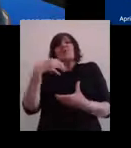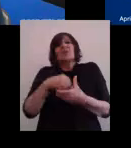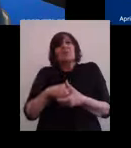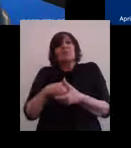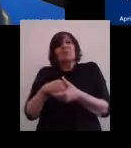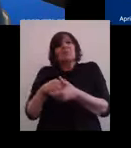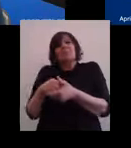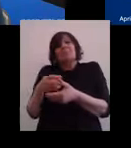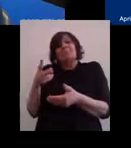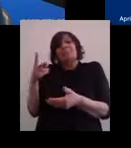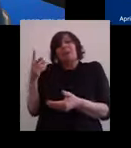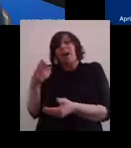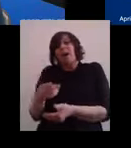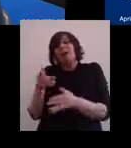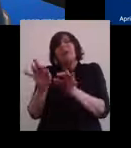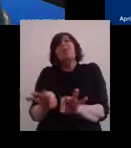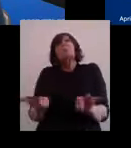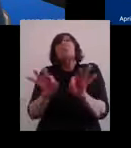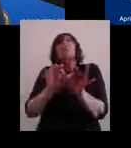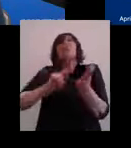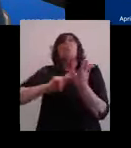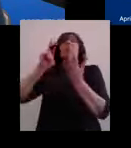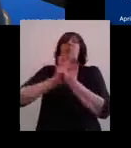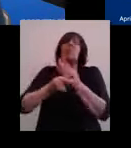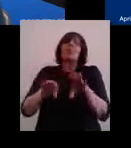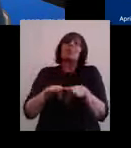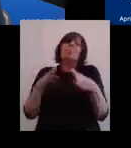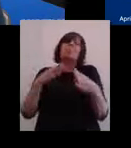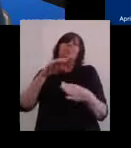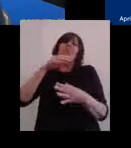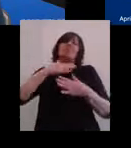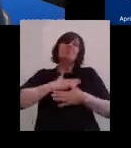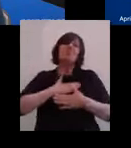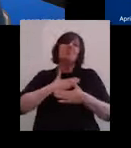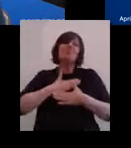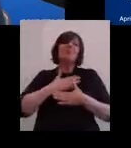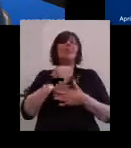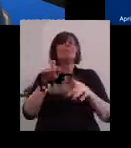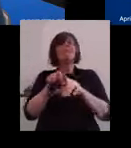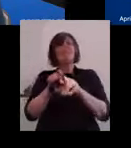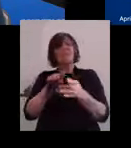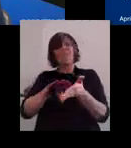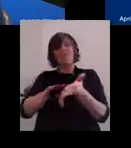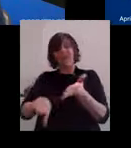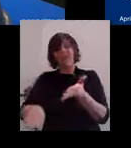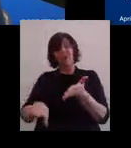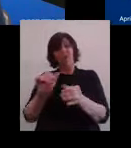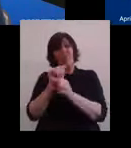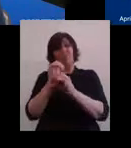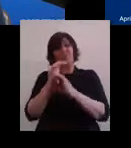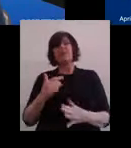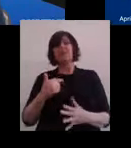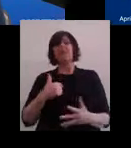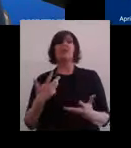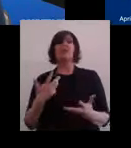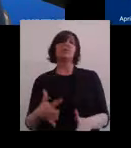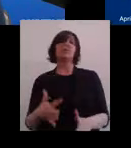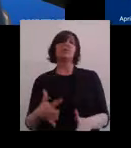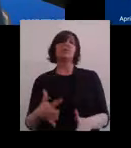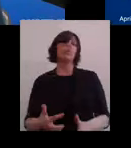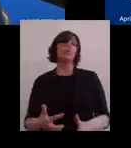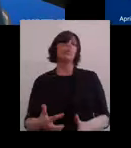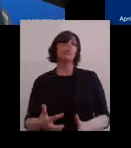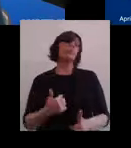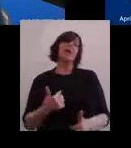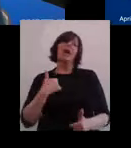public likes, as well as laying off employees, which I really don't want to do, and I would much rather have those employees working. That's why we're